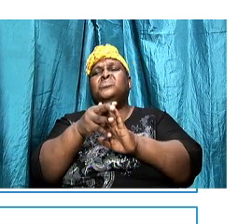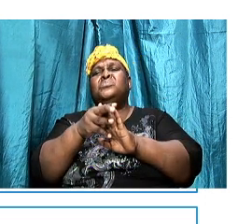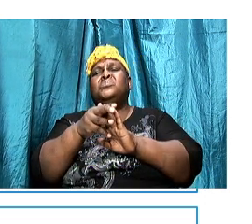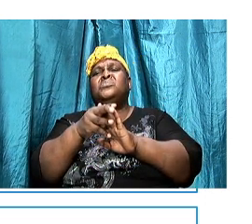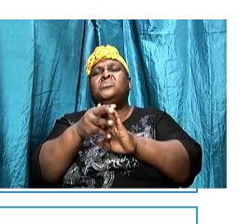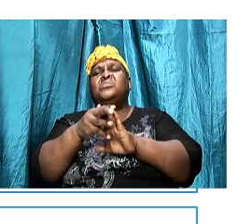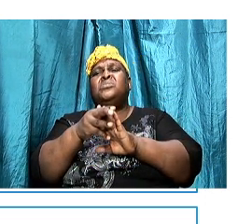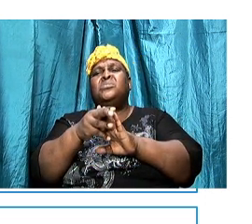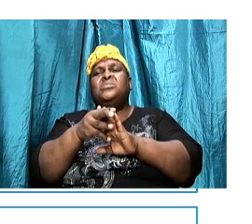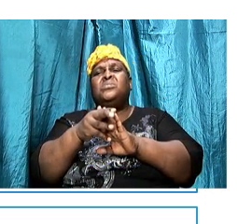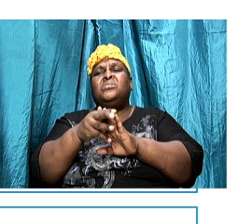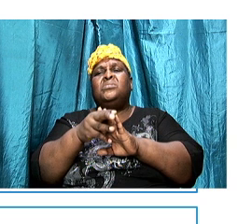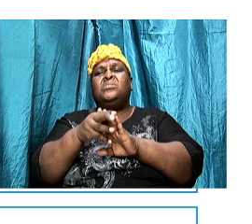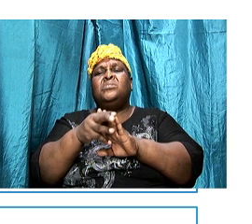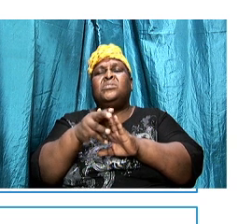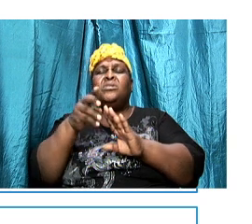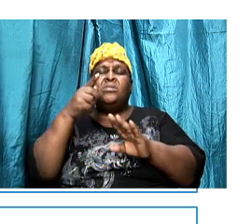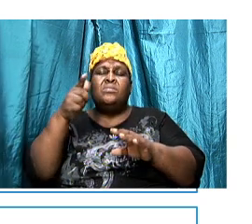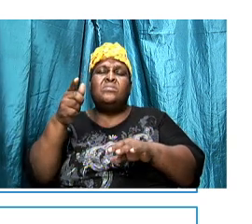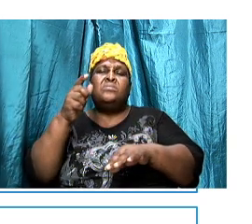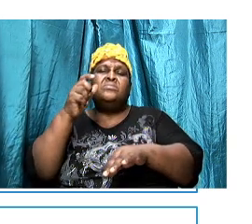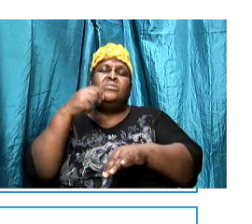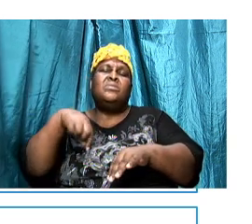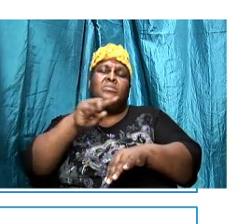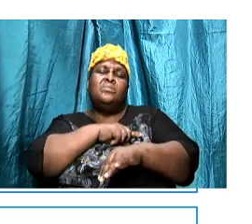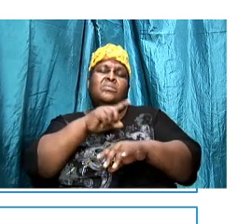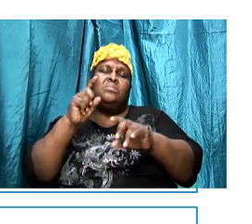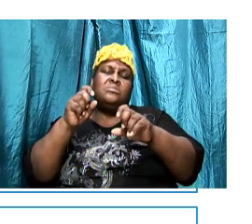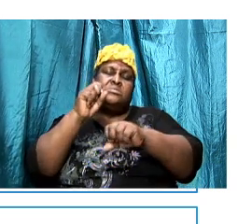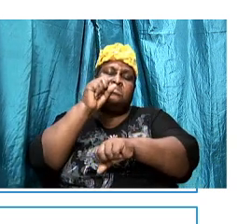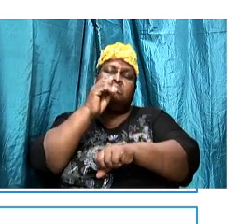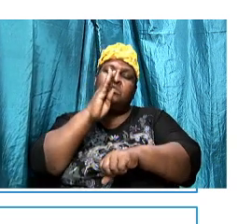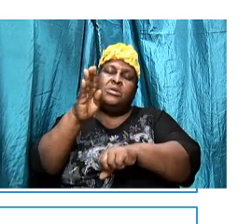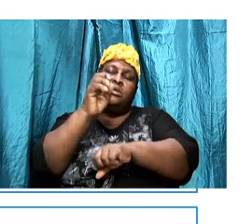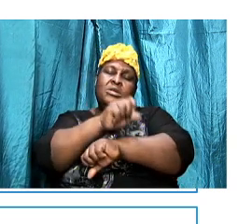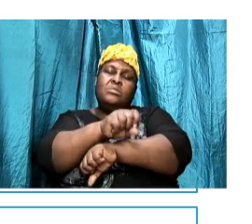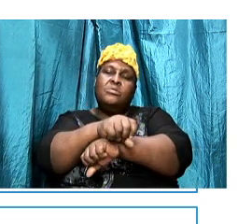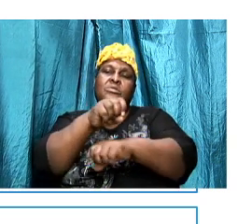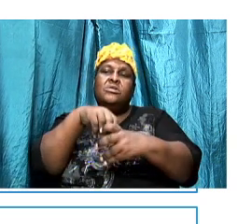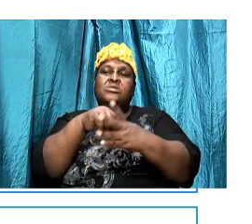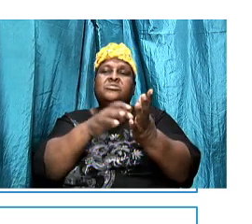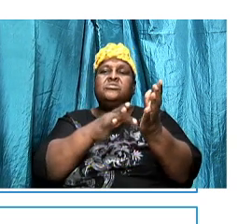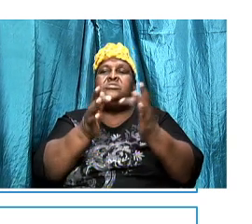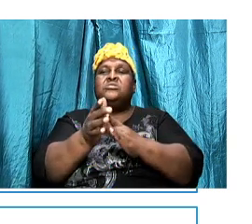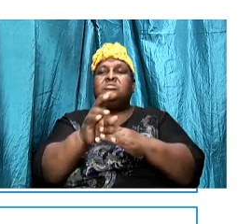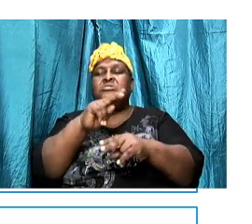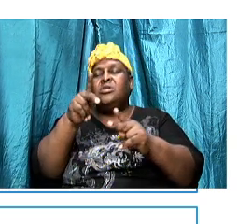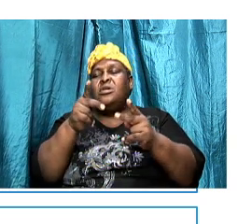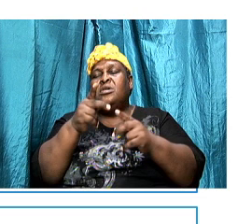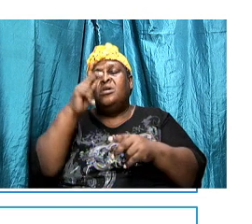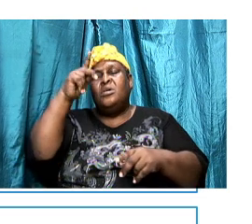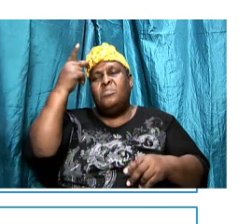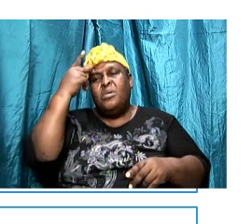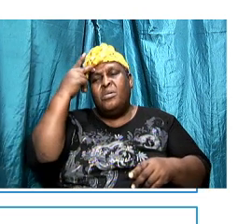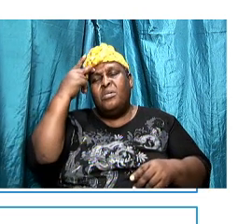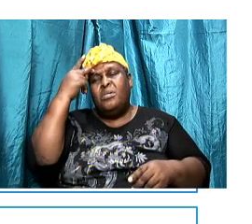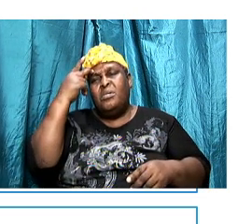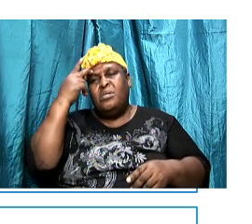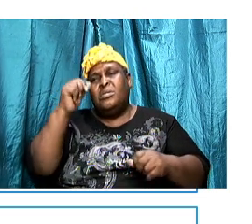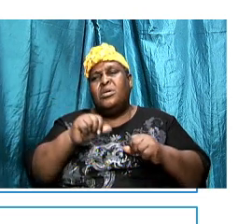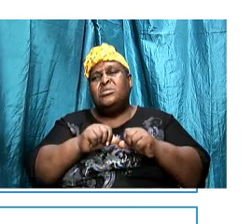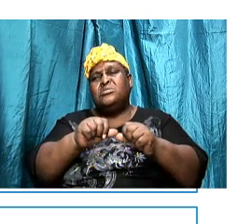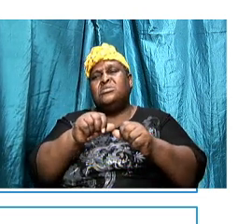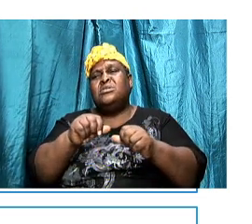fact that we should be laborers in Christ. But Paul went on to say that, you know, that Jesus is